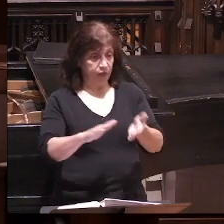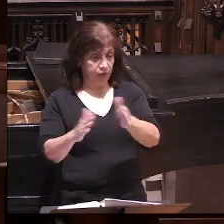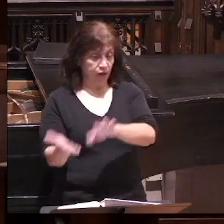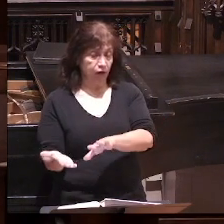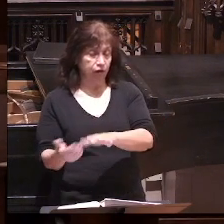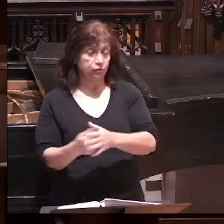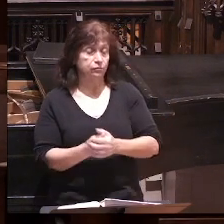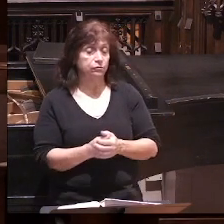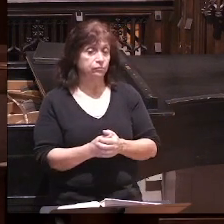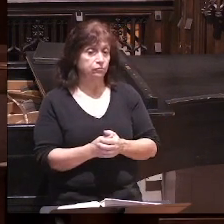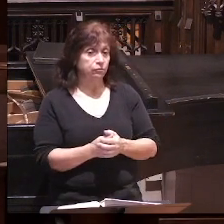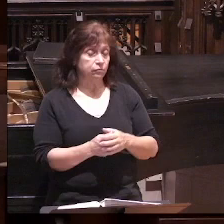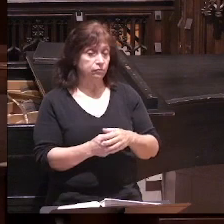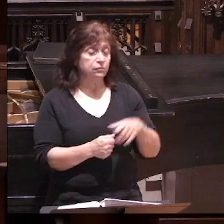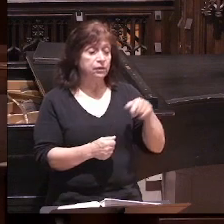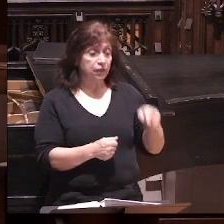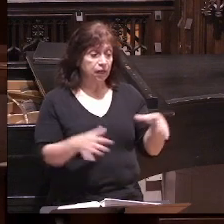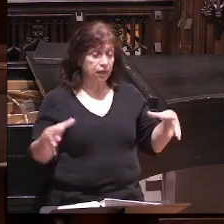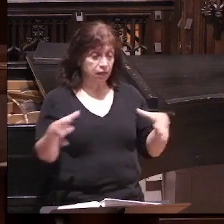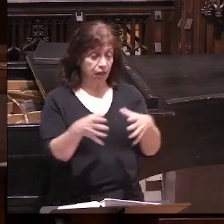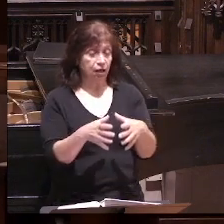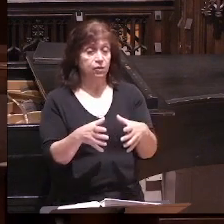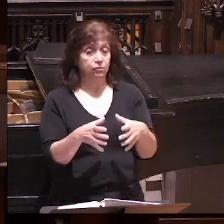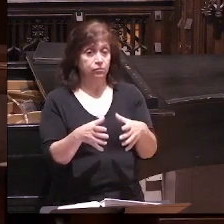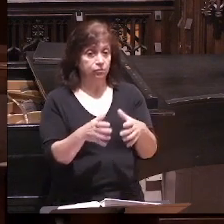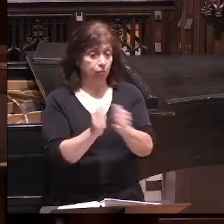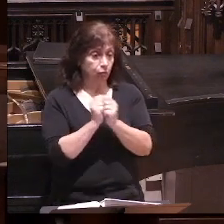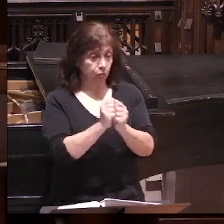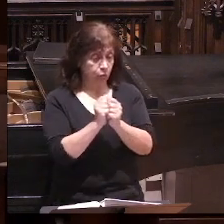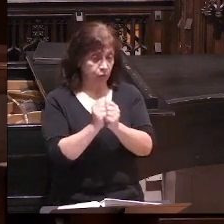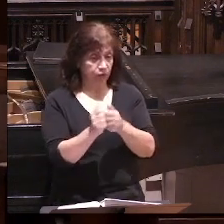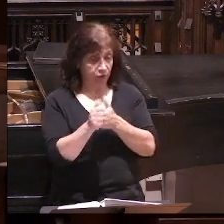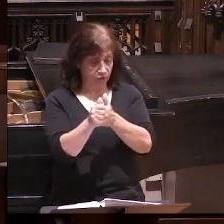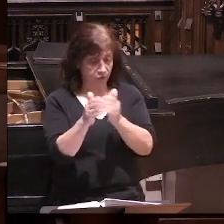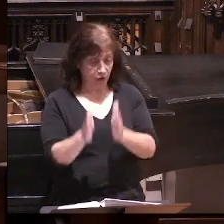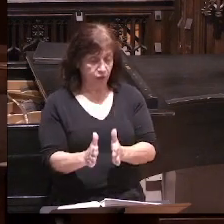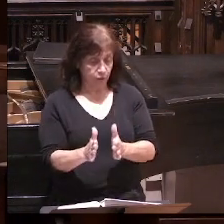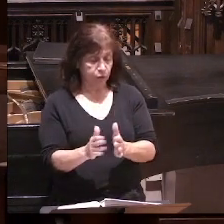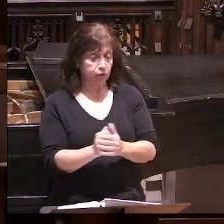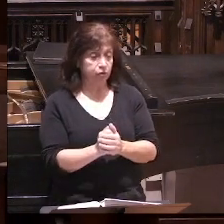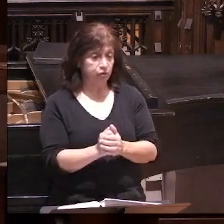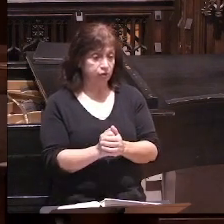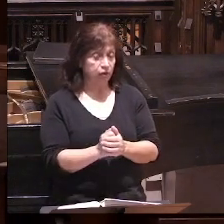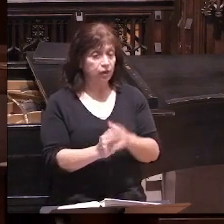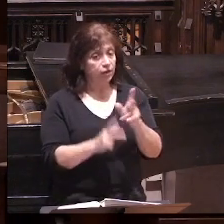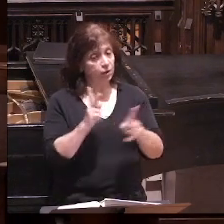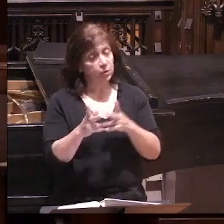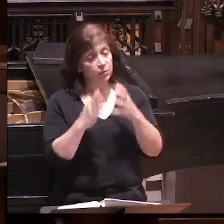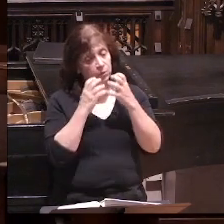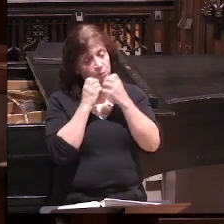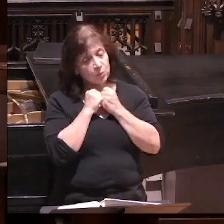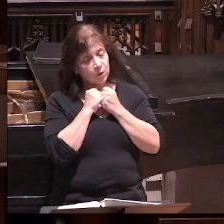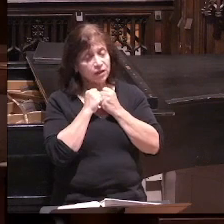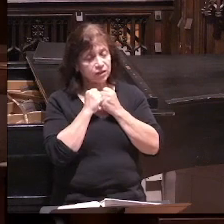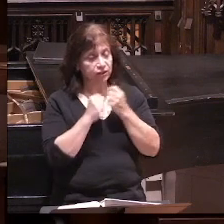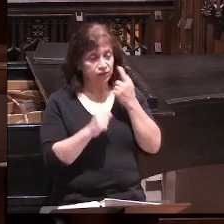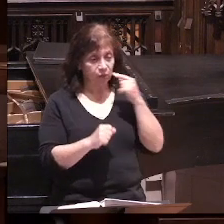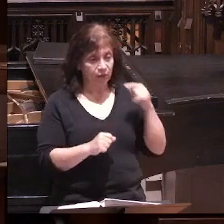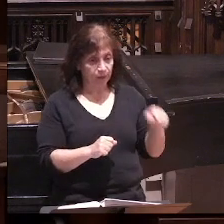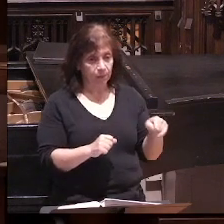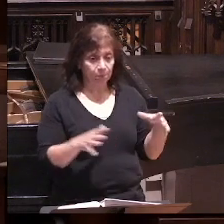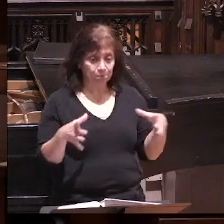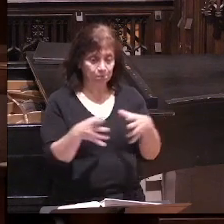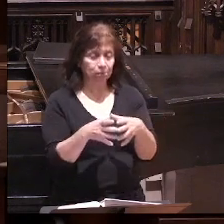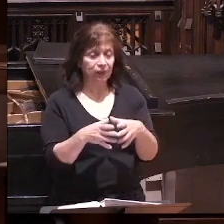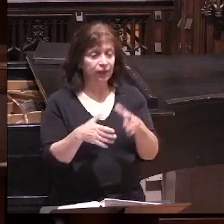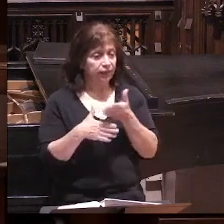died, he gathered with his community. He gathered with those he loved most in the world